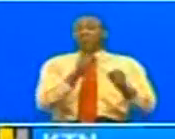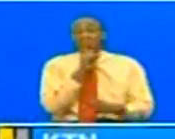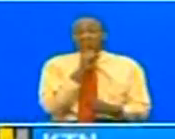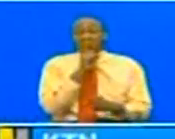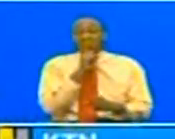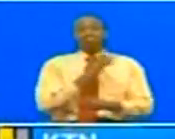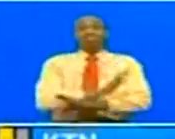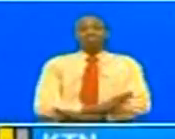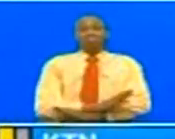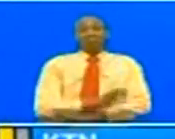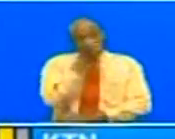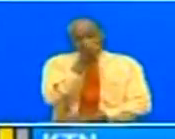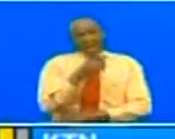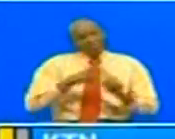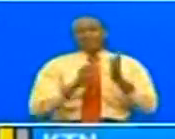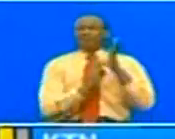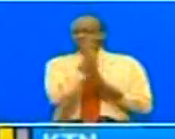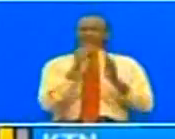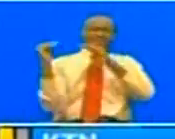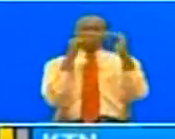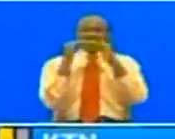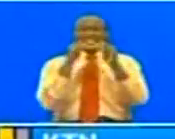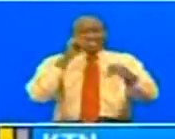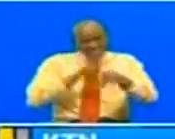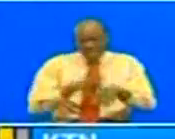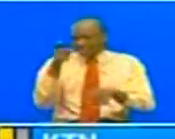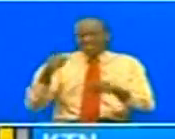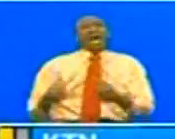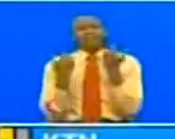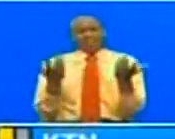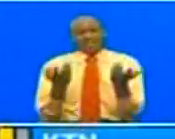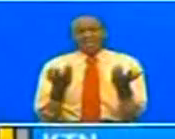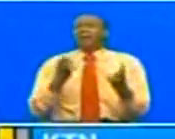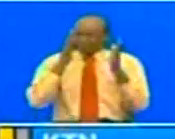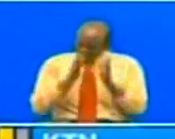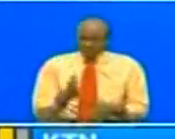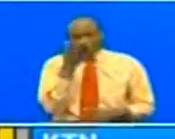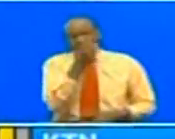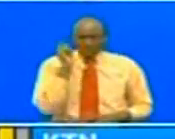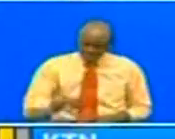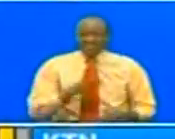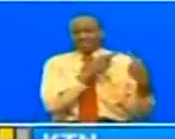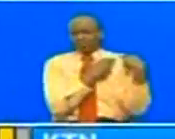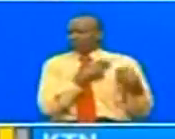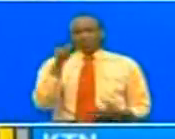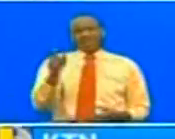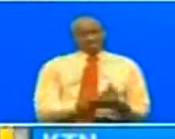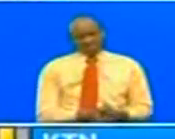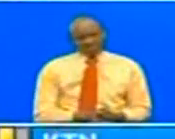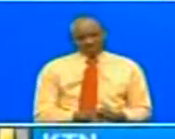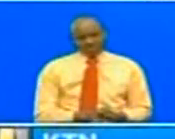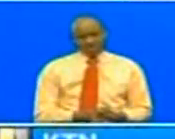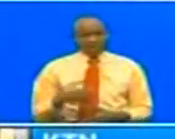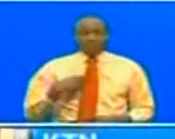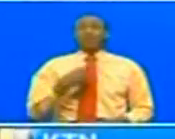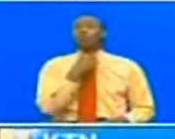In mature democracies, when such things happen, somebody somewhere takes responsibility. But I'd like